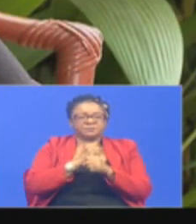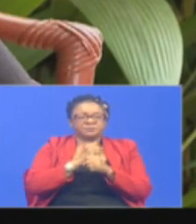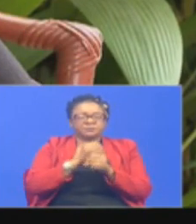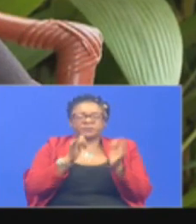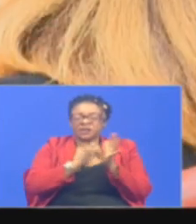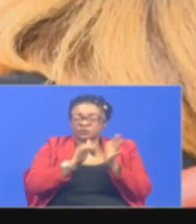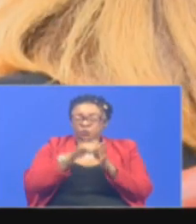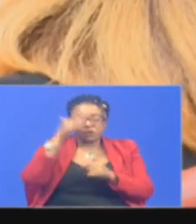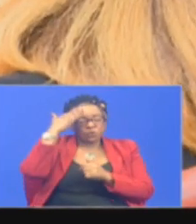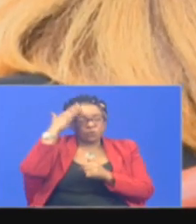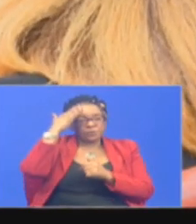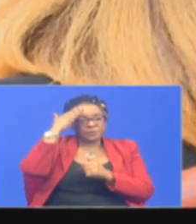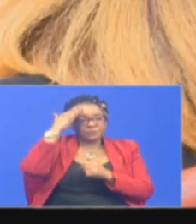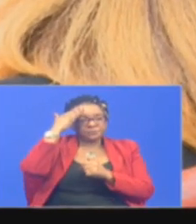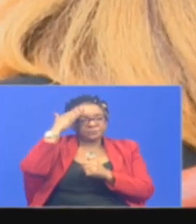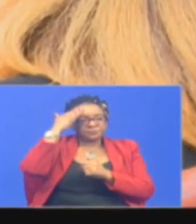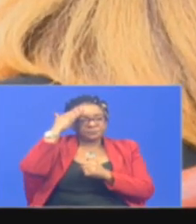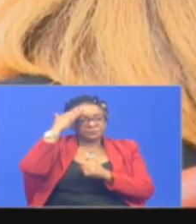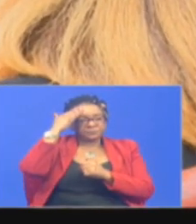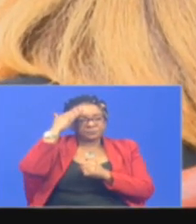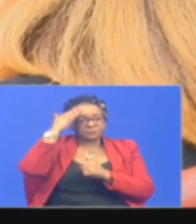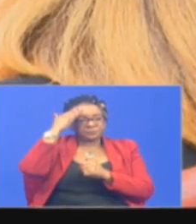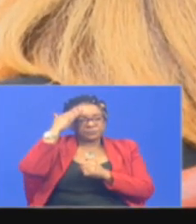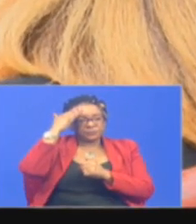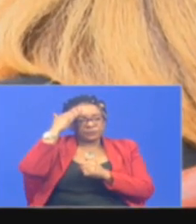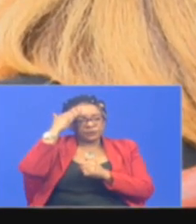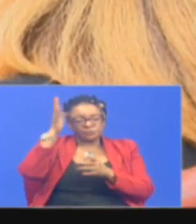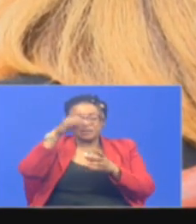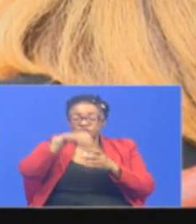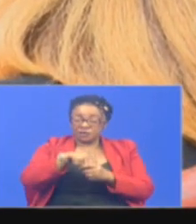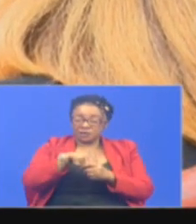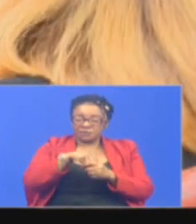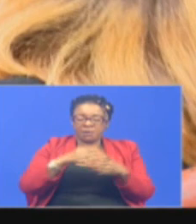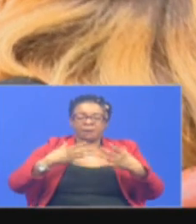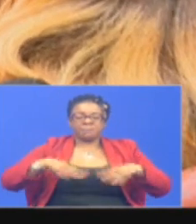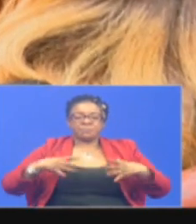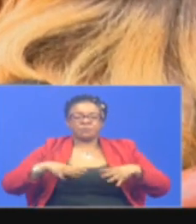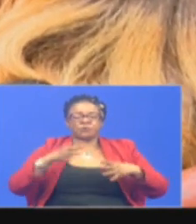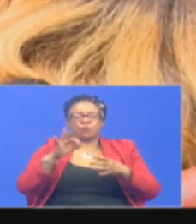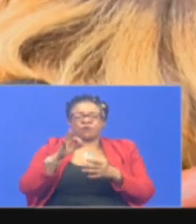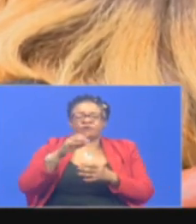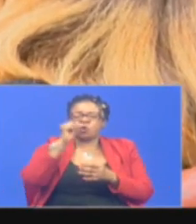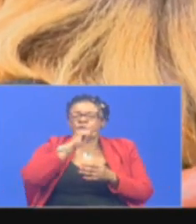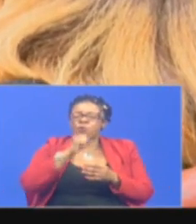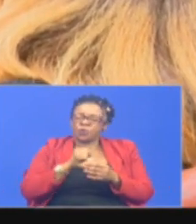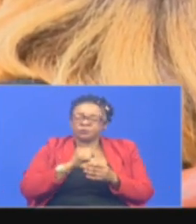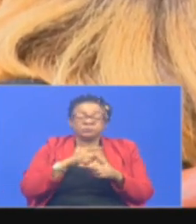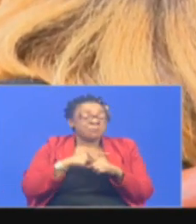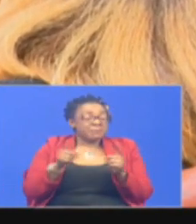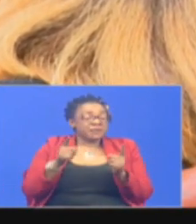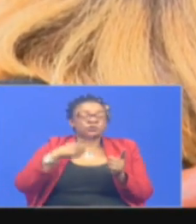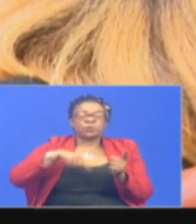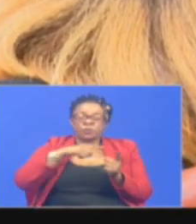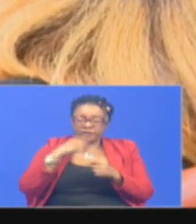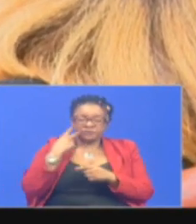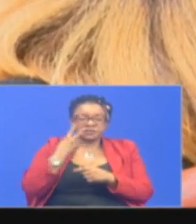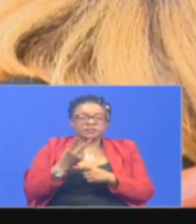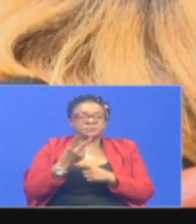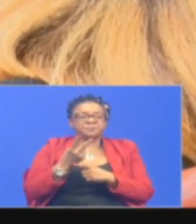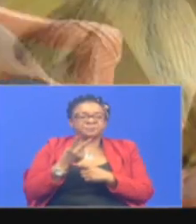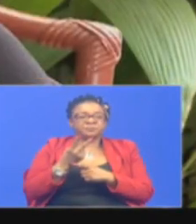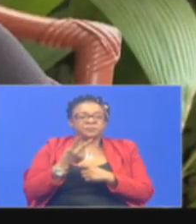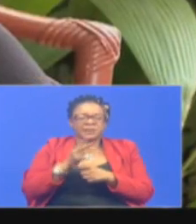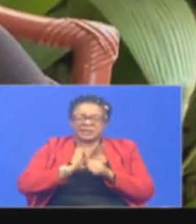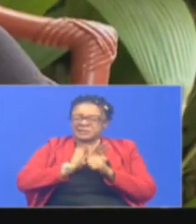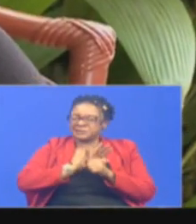to be, you know, enshrined by people of an older age set. But we have seen a resistance on his